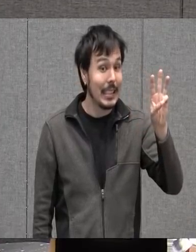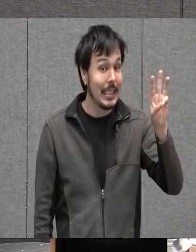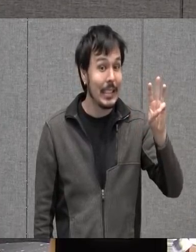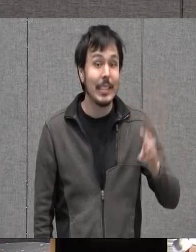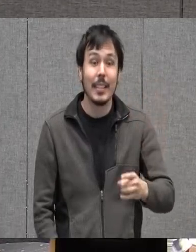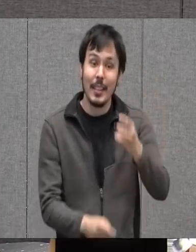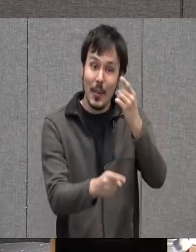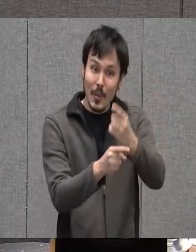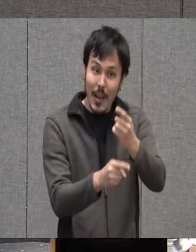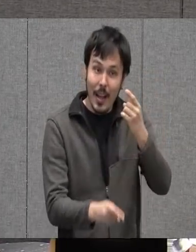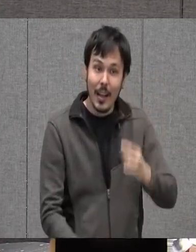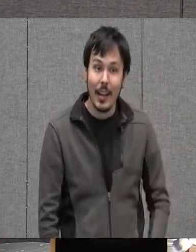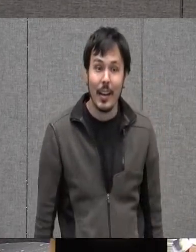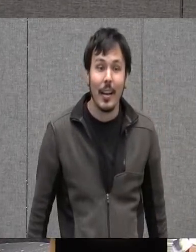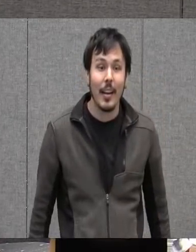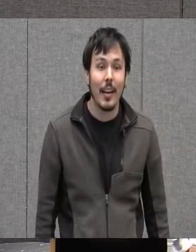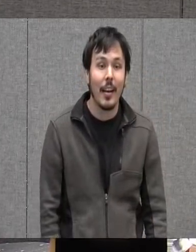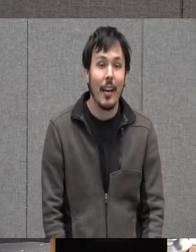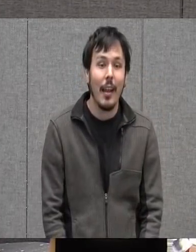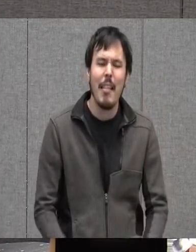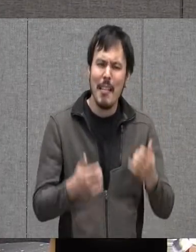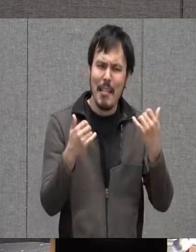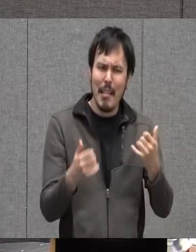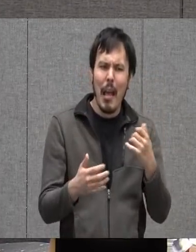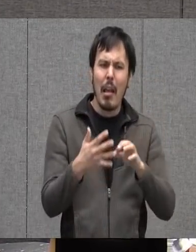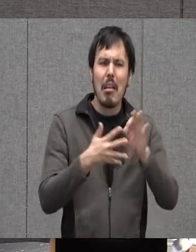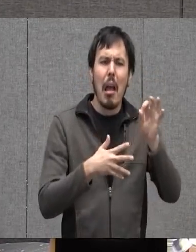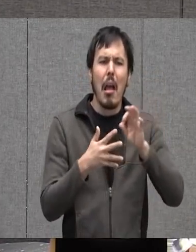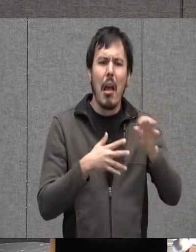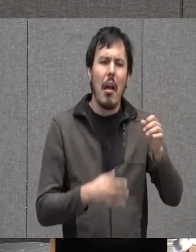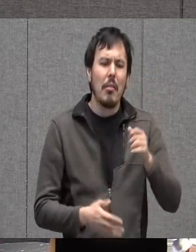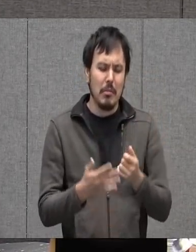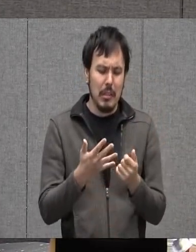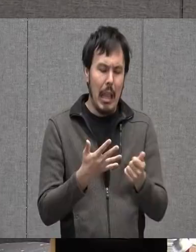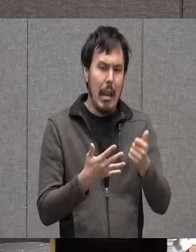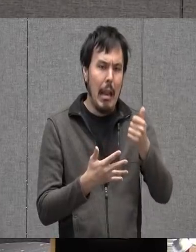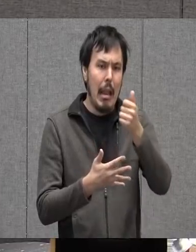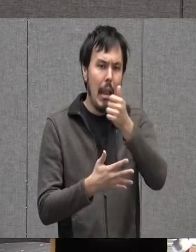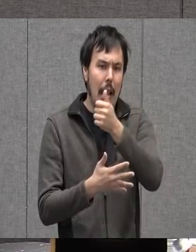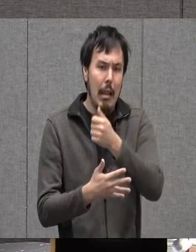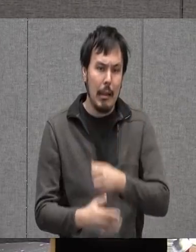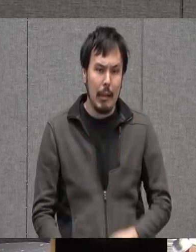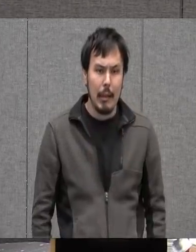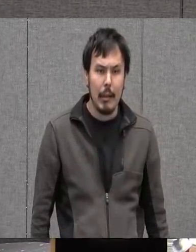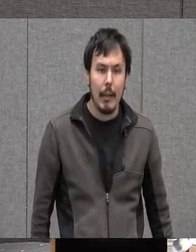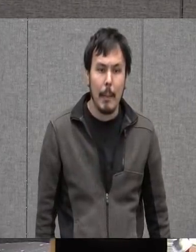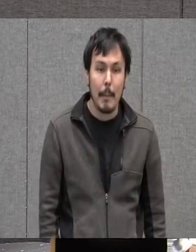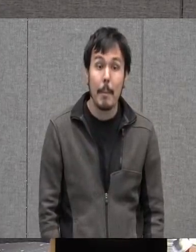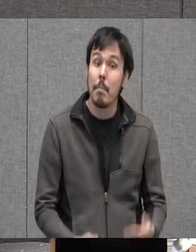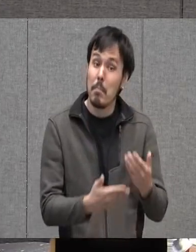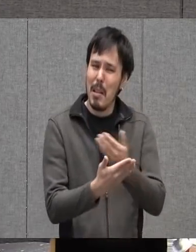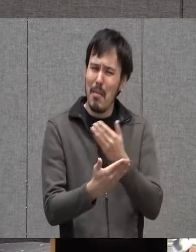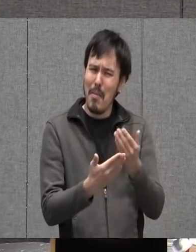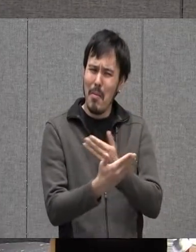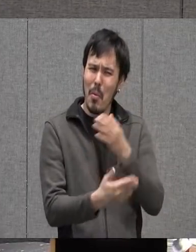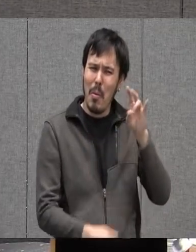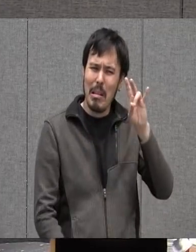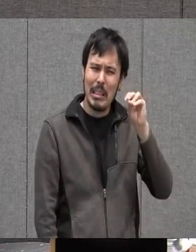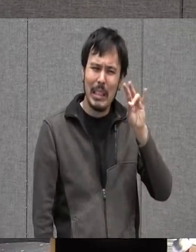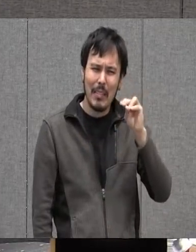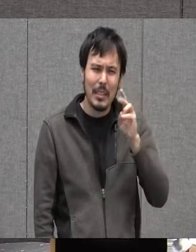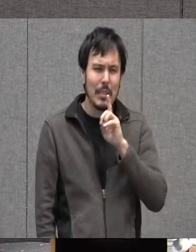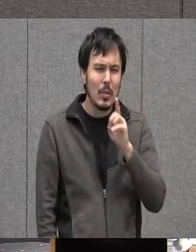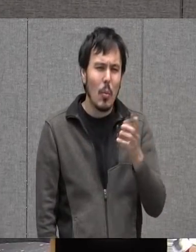76, that's right. Now we've got to go by tens, right? Before the 70s,